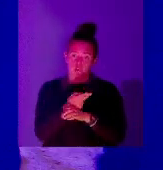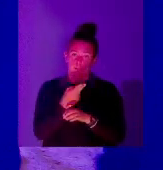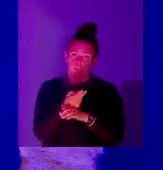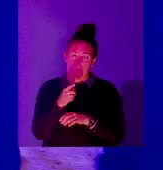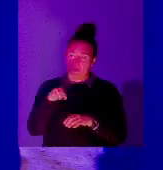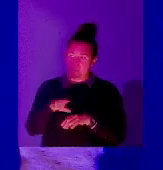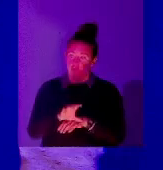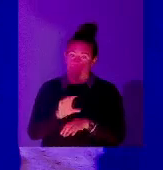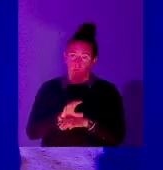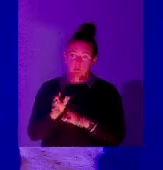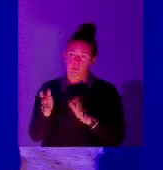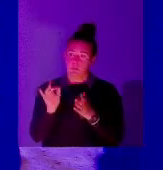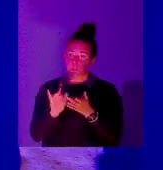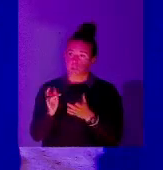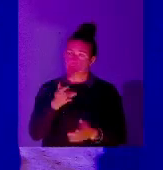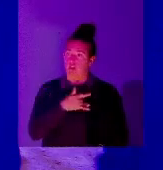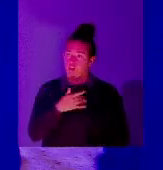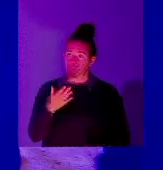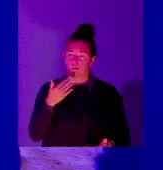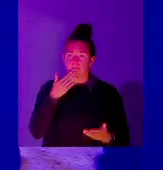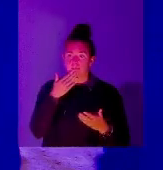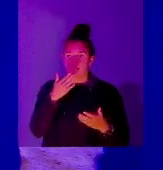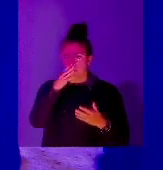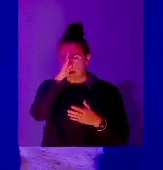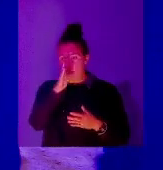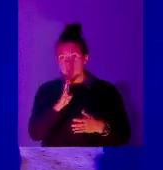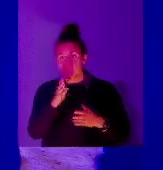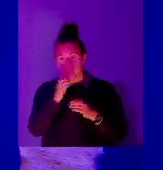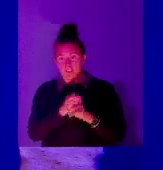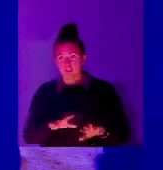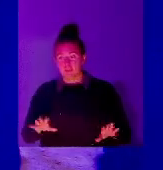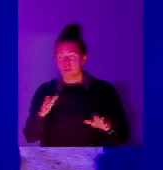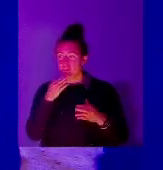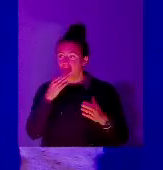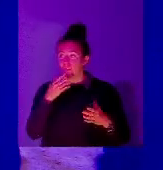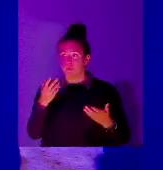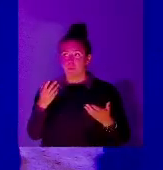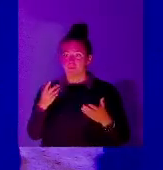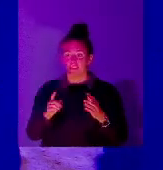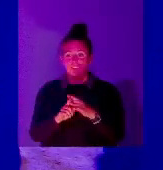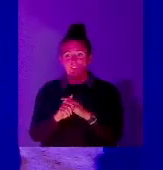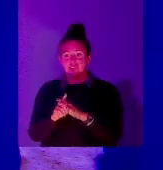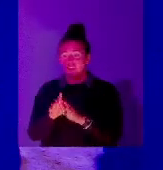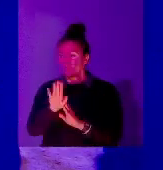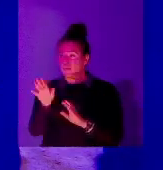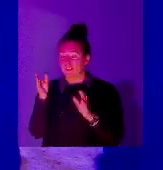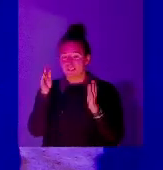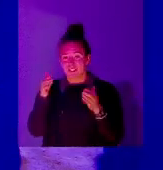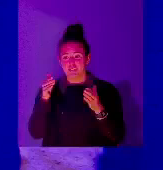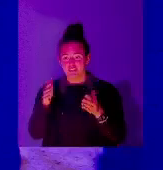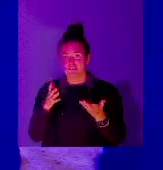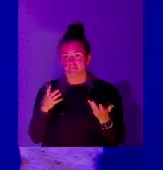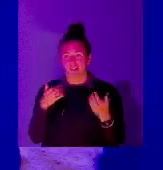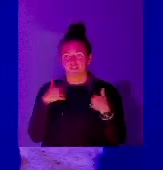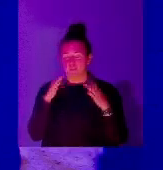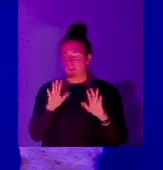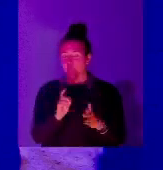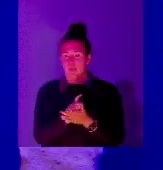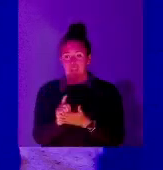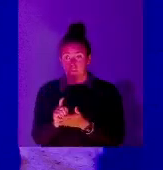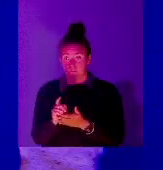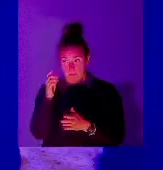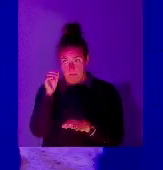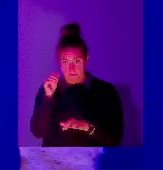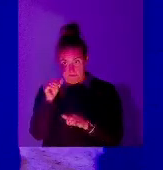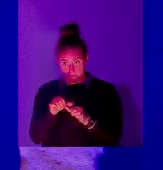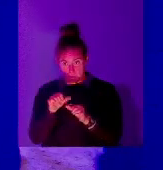you all. Thank you for your attendance and your attention. Have a tremendous week. Remember, Thursday night